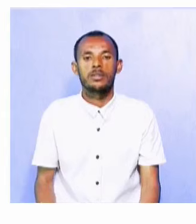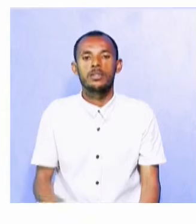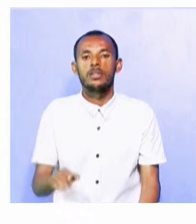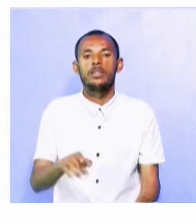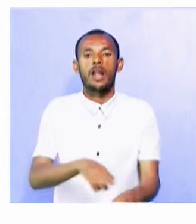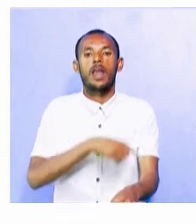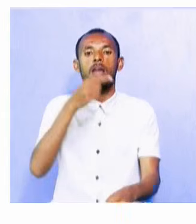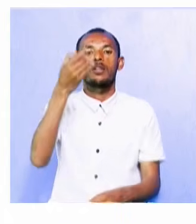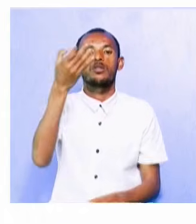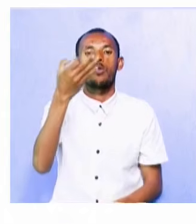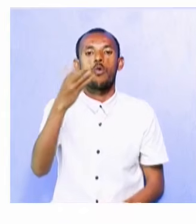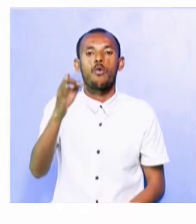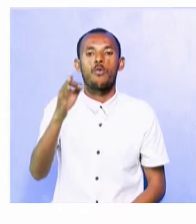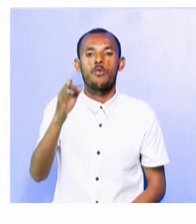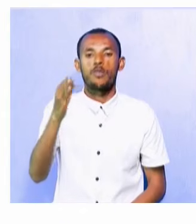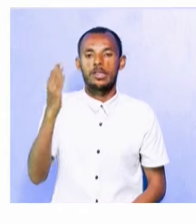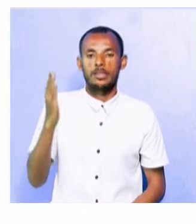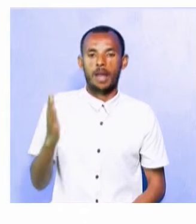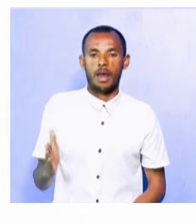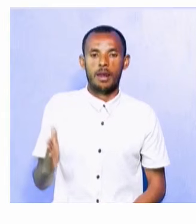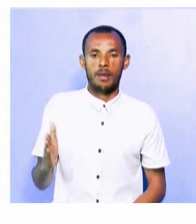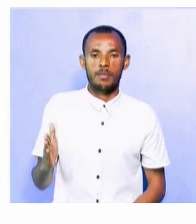of the side